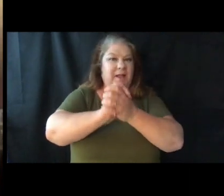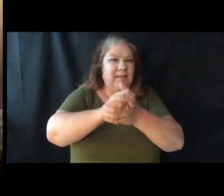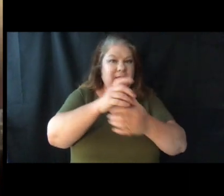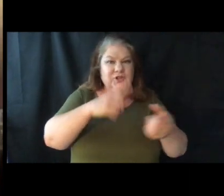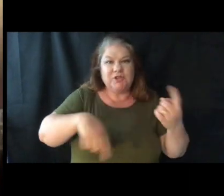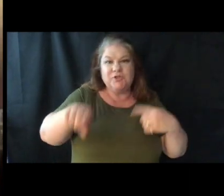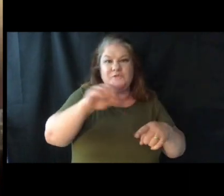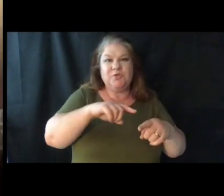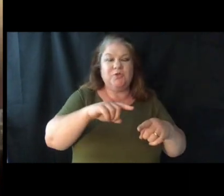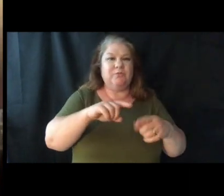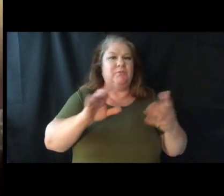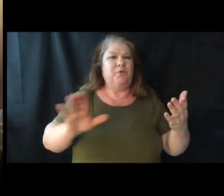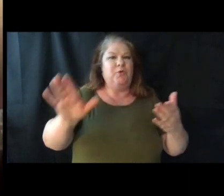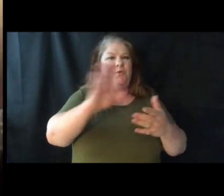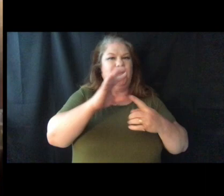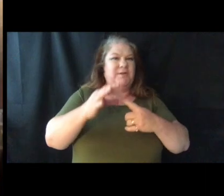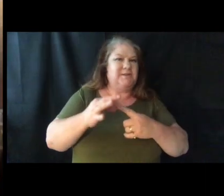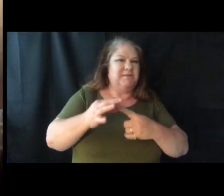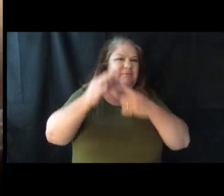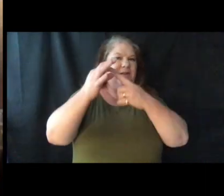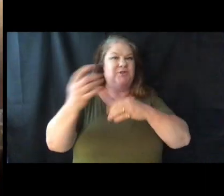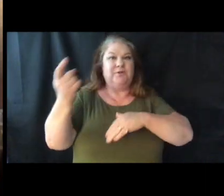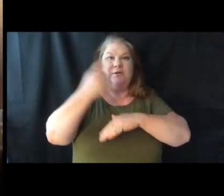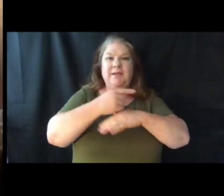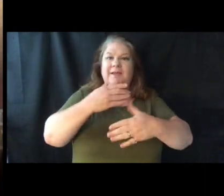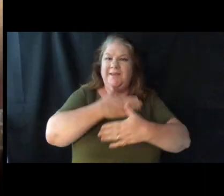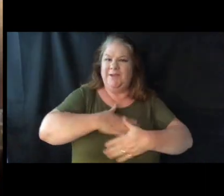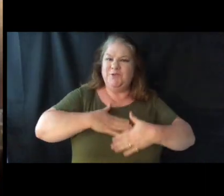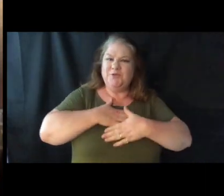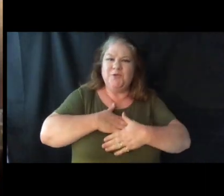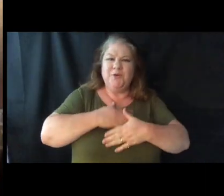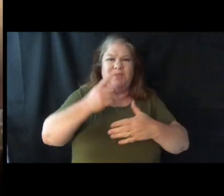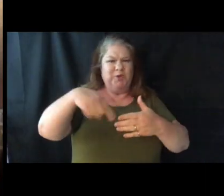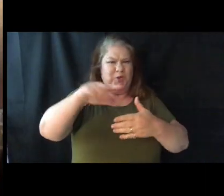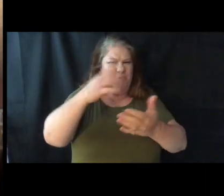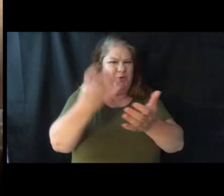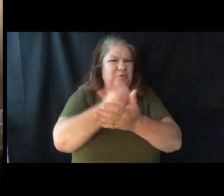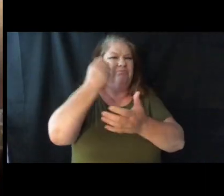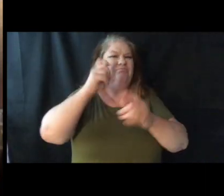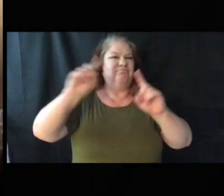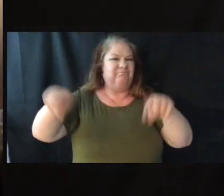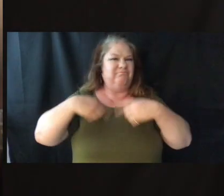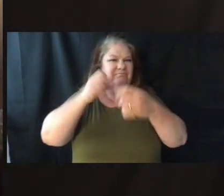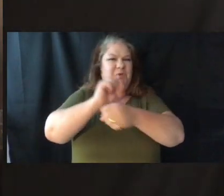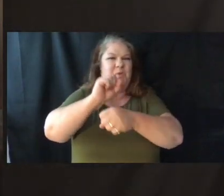to you. This is your special day. Enjoy it, because you earned it.